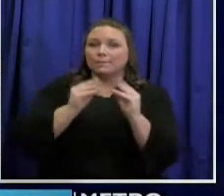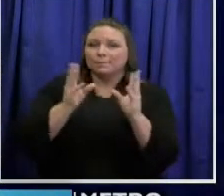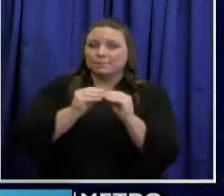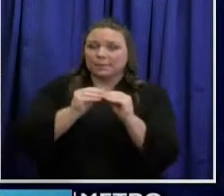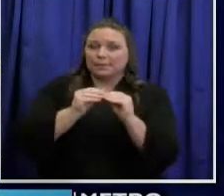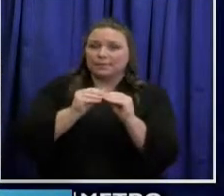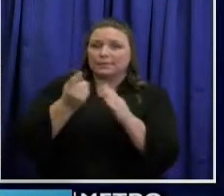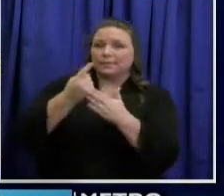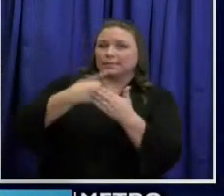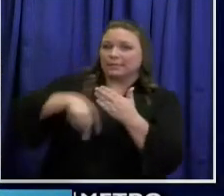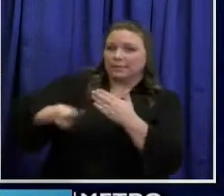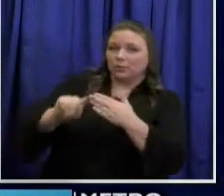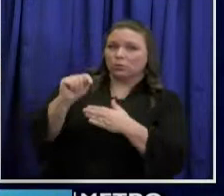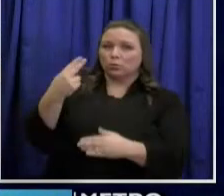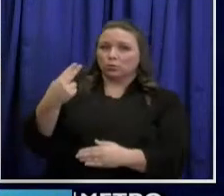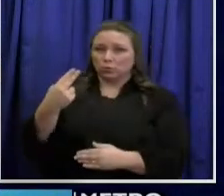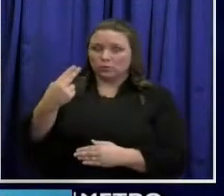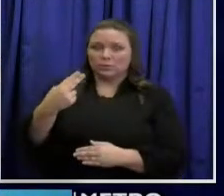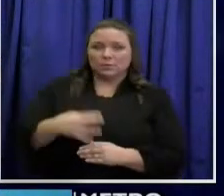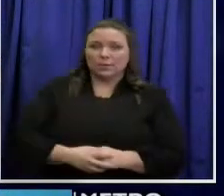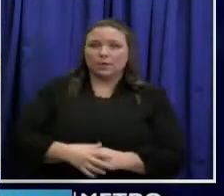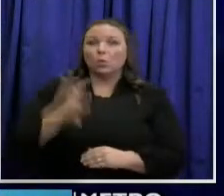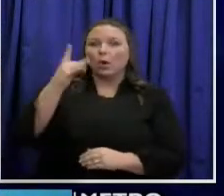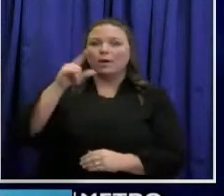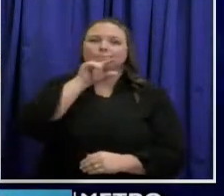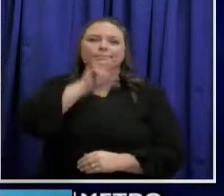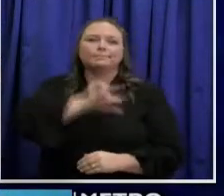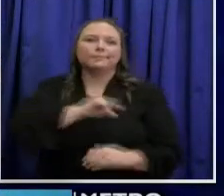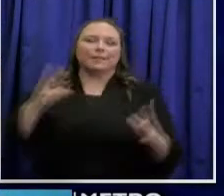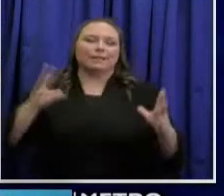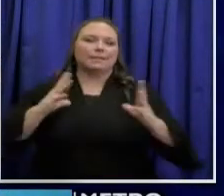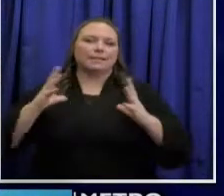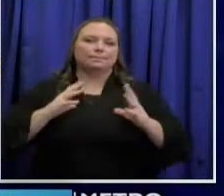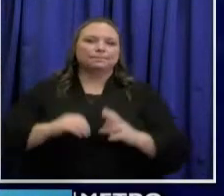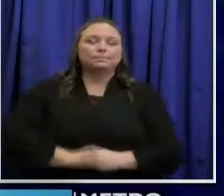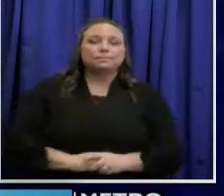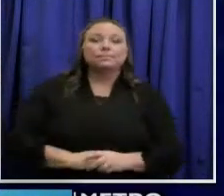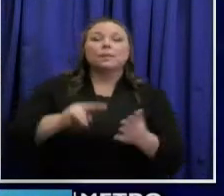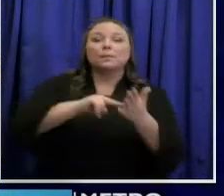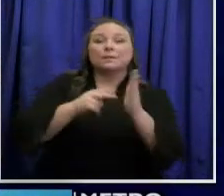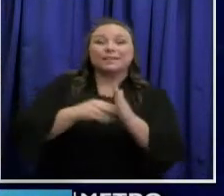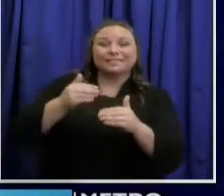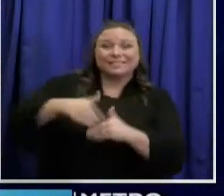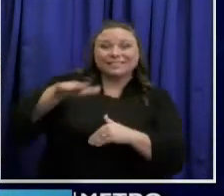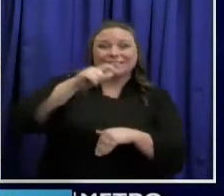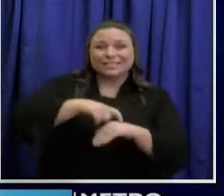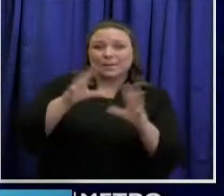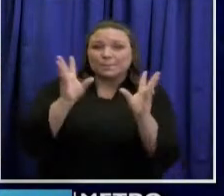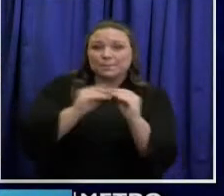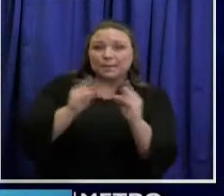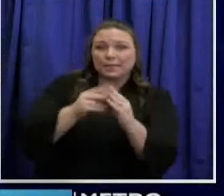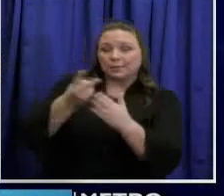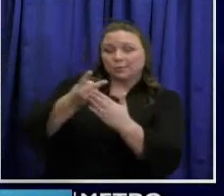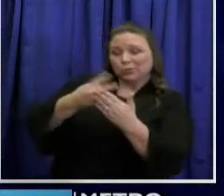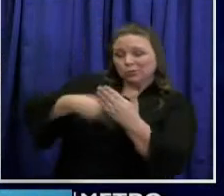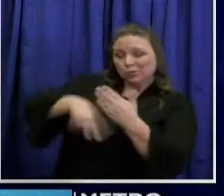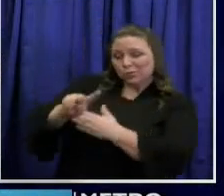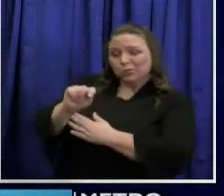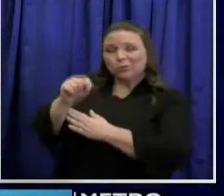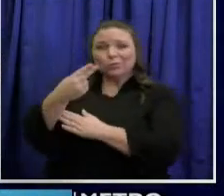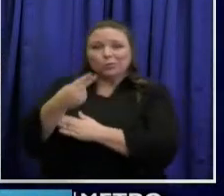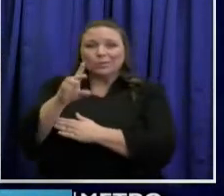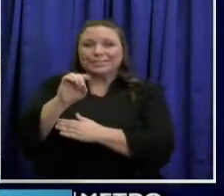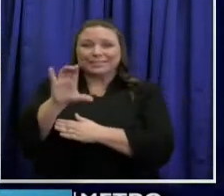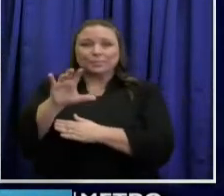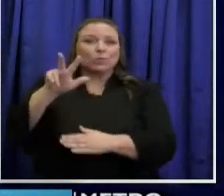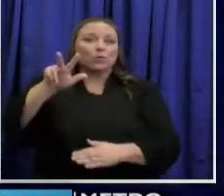COVID press briefing next Thursday due to the Thanksgiving holiday. So the next press briefing will air on Thursday,